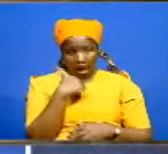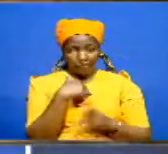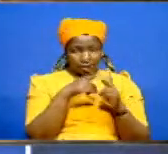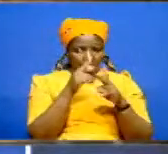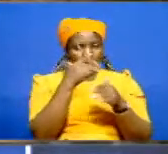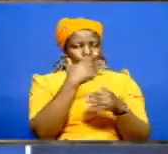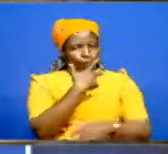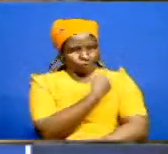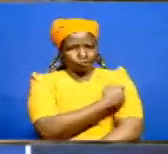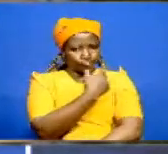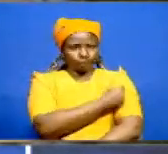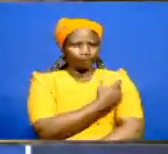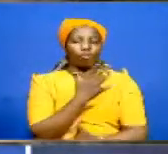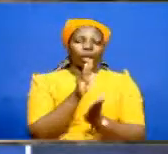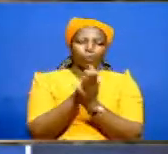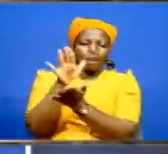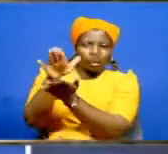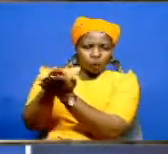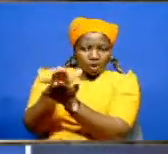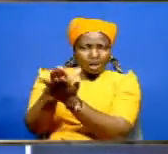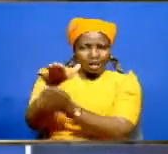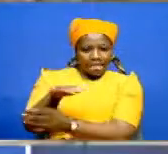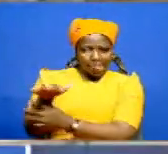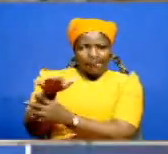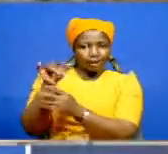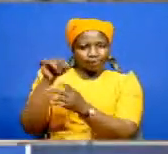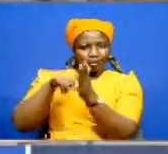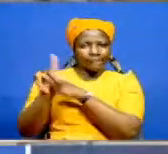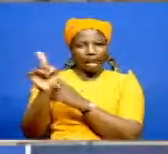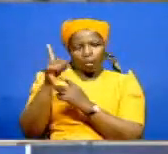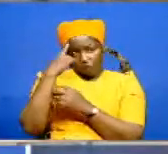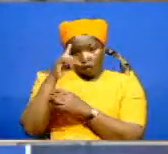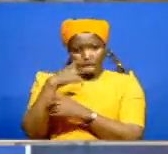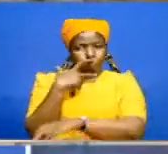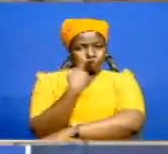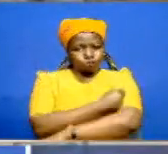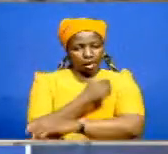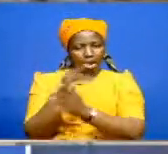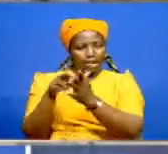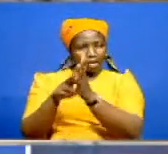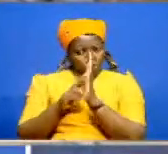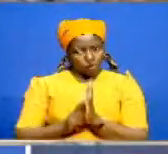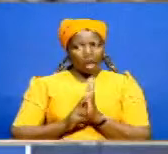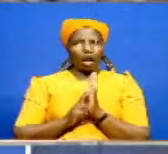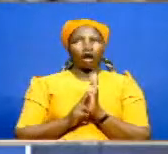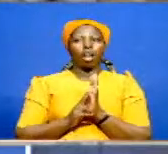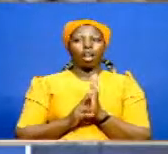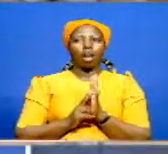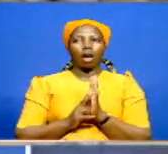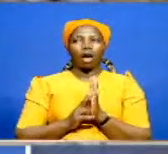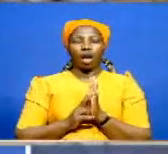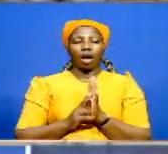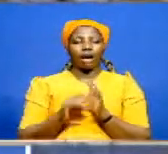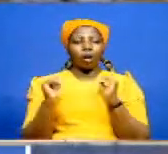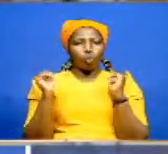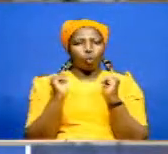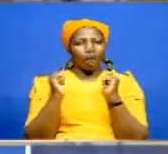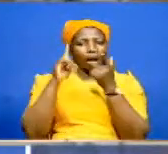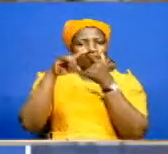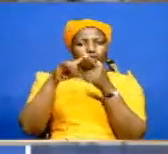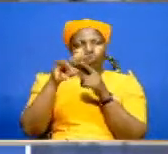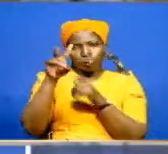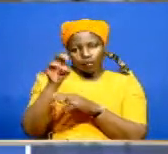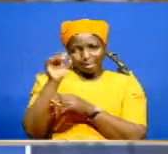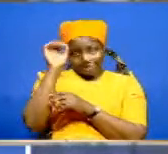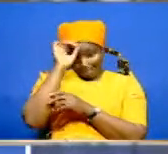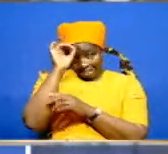infrastructure with central storage facilities in Nairobi for vaccines, required cold chain of up to negative 20 degrees, and some